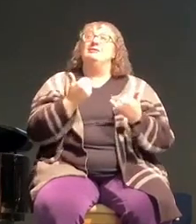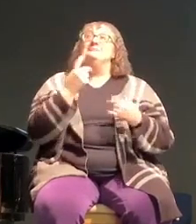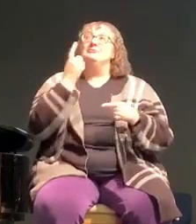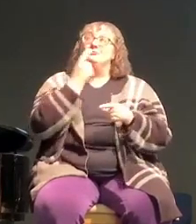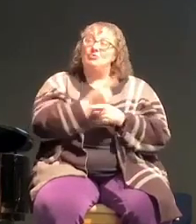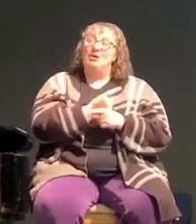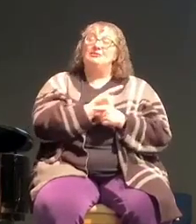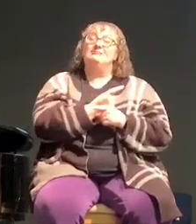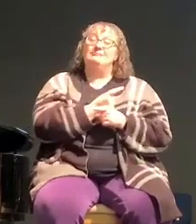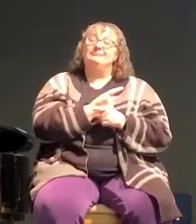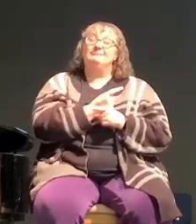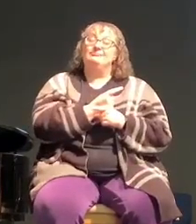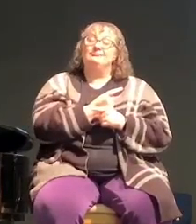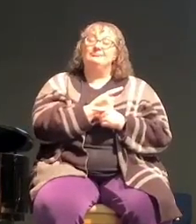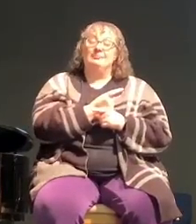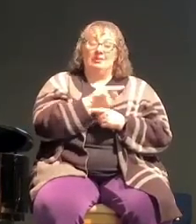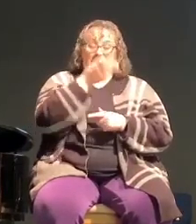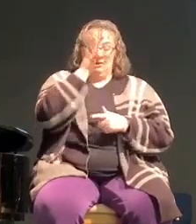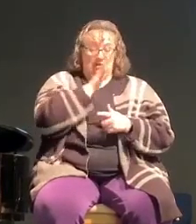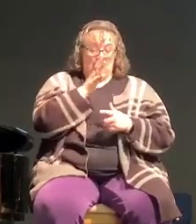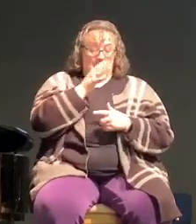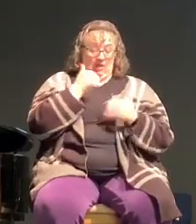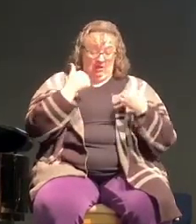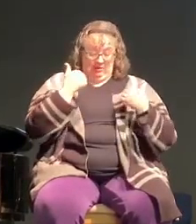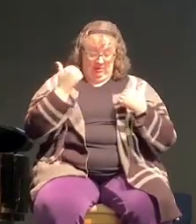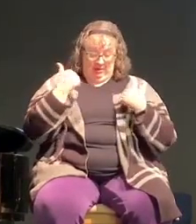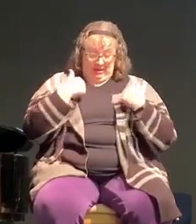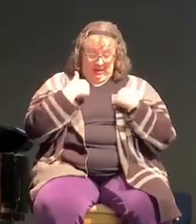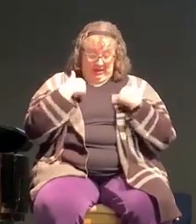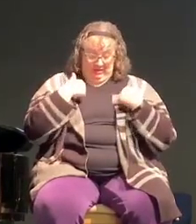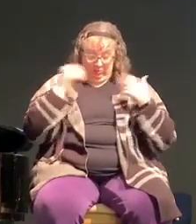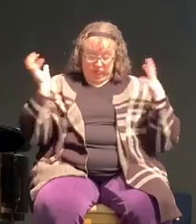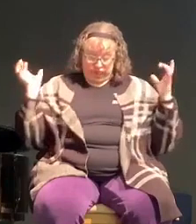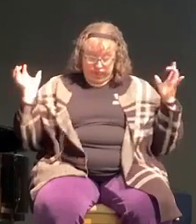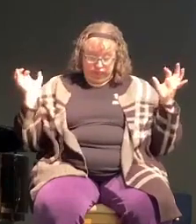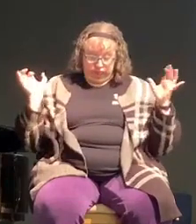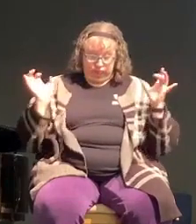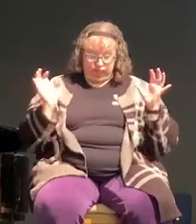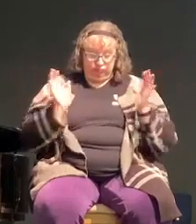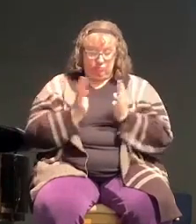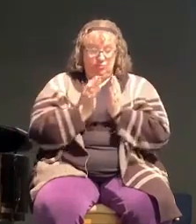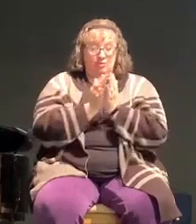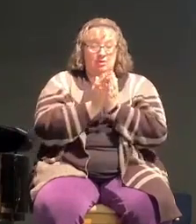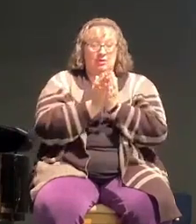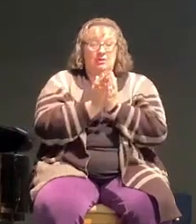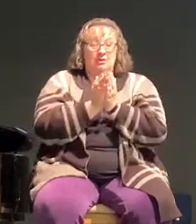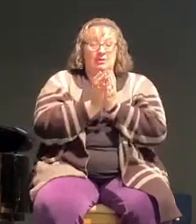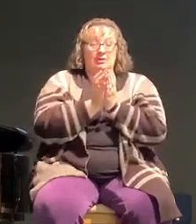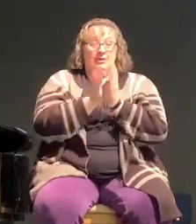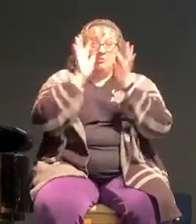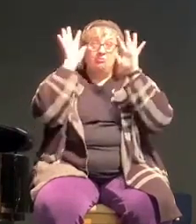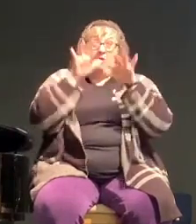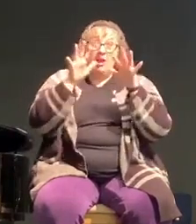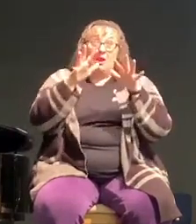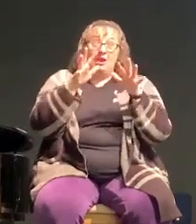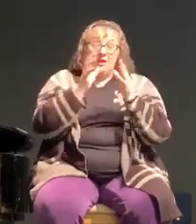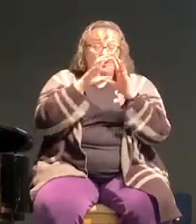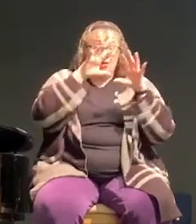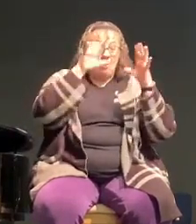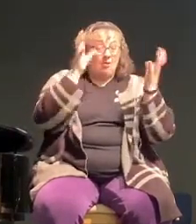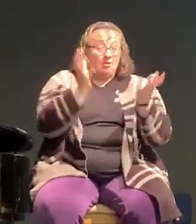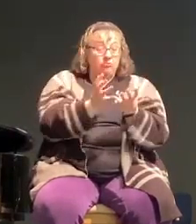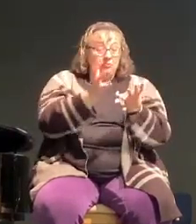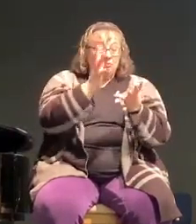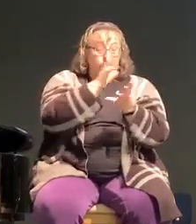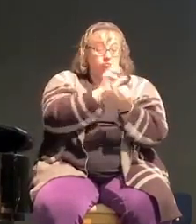right. Then God brought all the animals to the ark and it rained and it wiped out the earth of all living creatures. After about a year of living